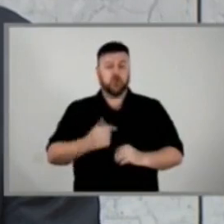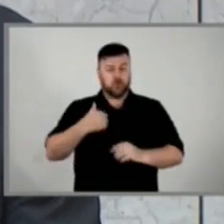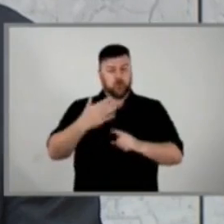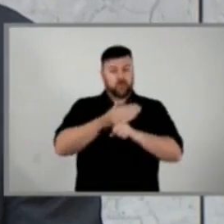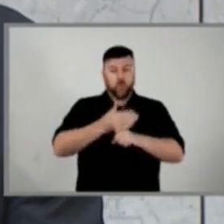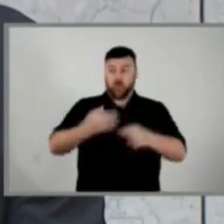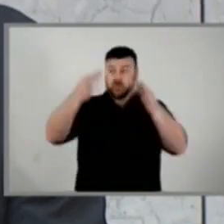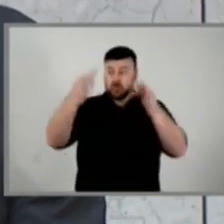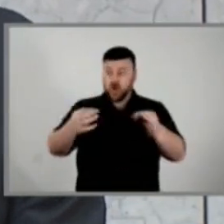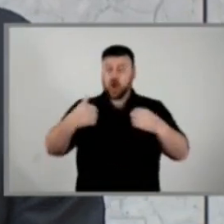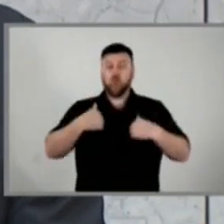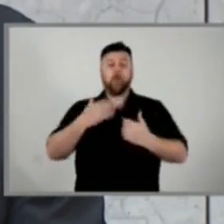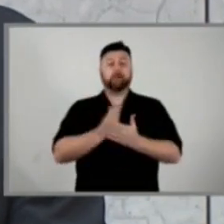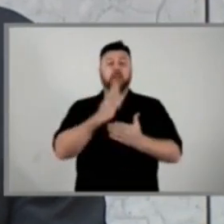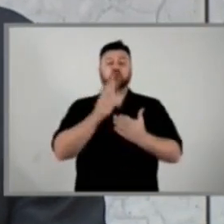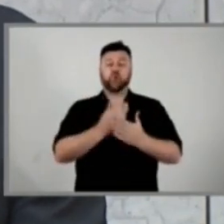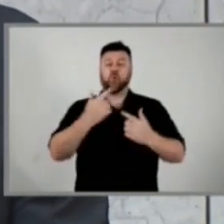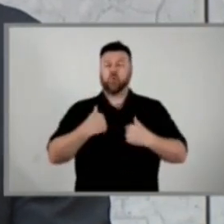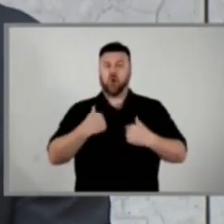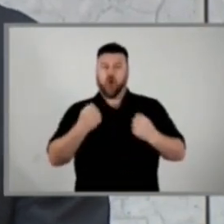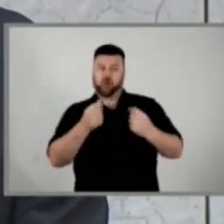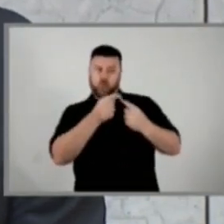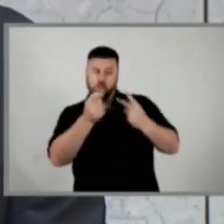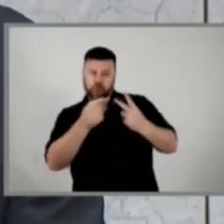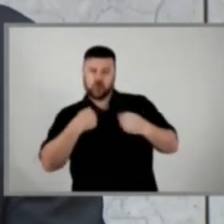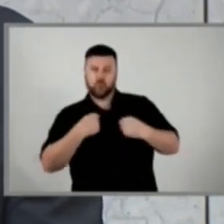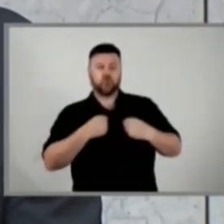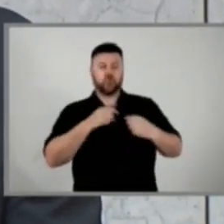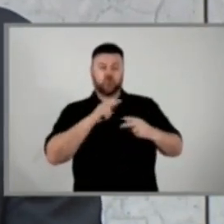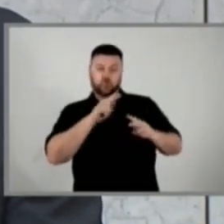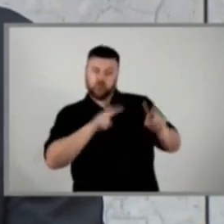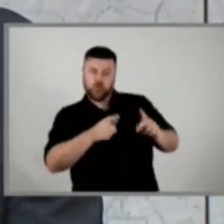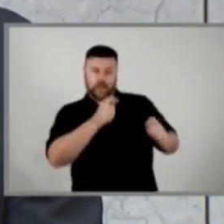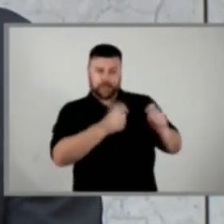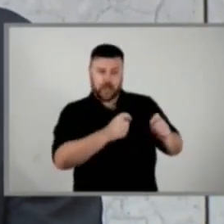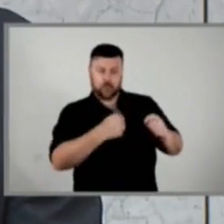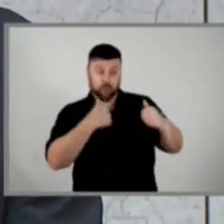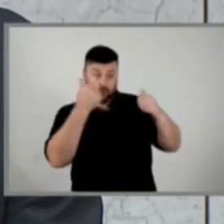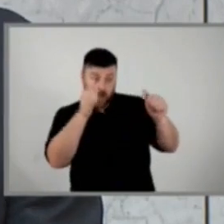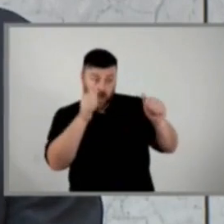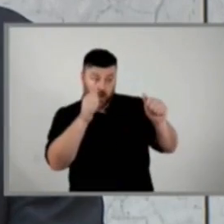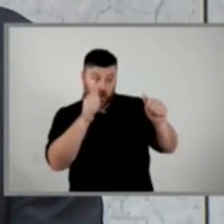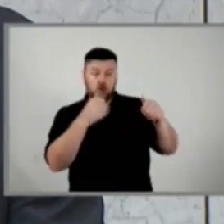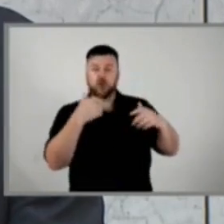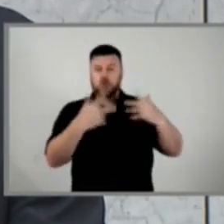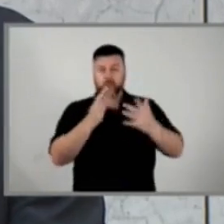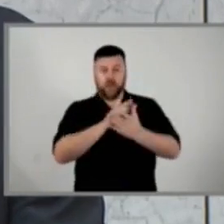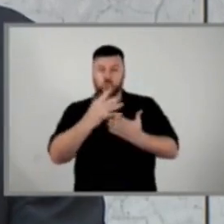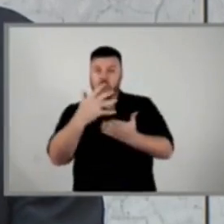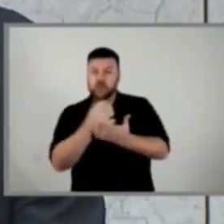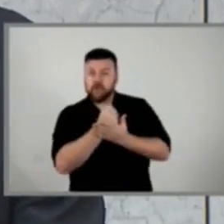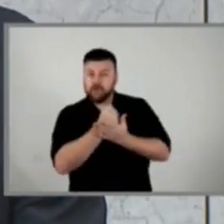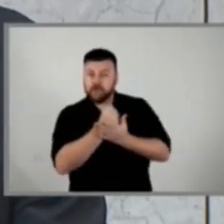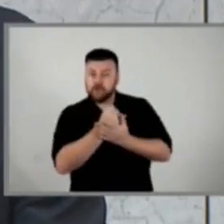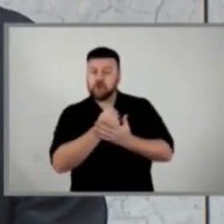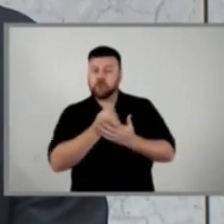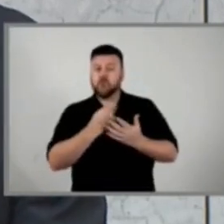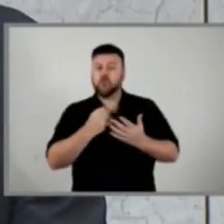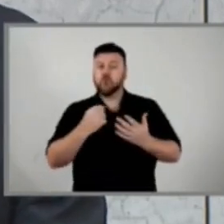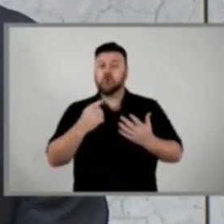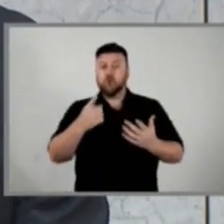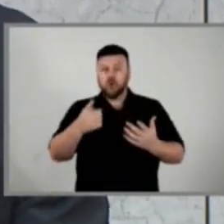what the options are, we want to know whether they work, and we want to know whether they're safe. You don't want to build that aeroplane in the sky, you want to